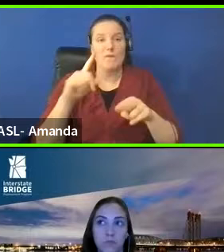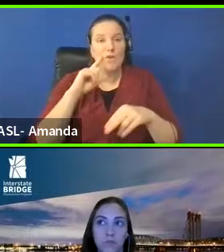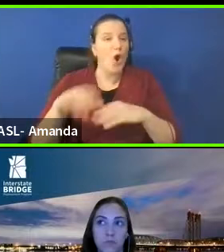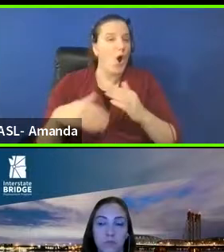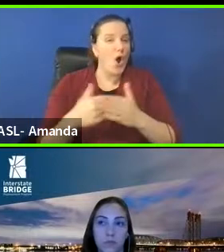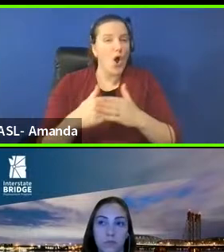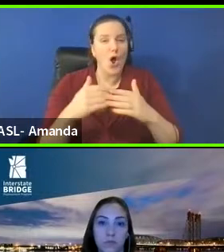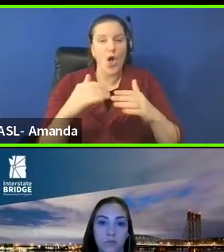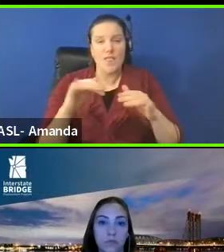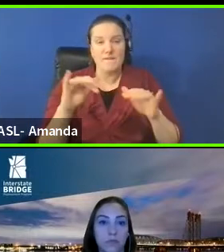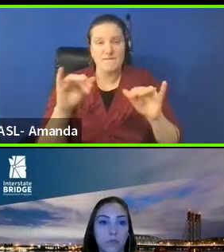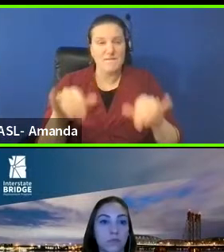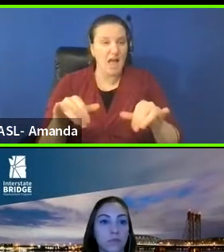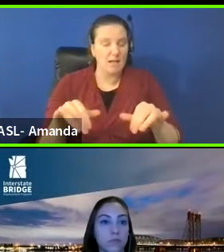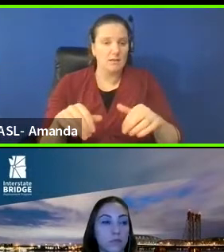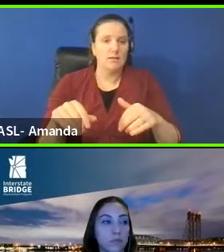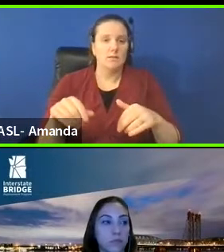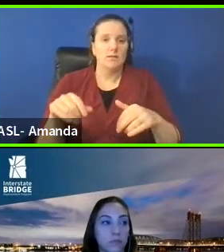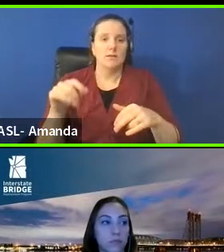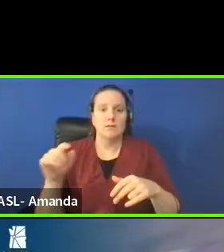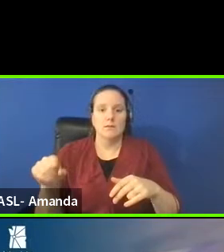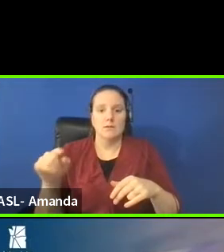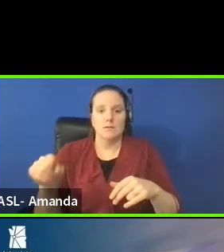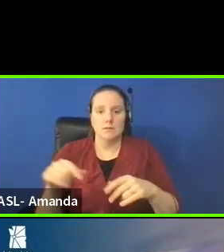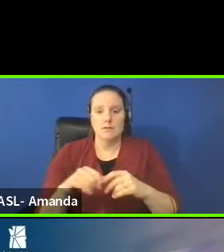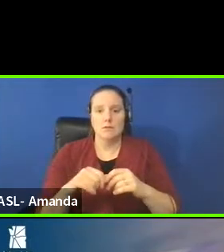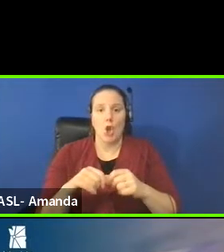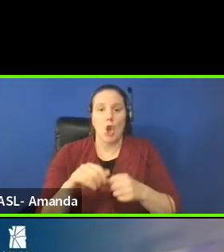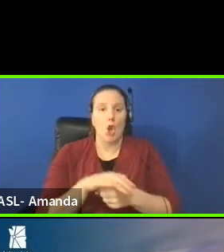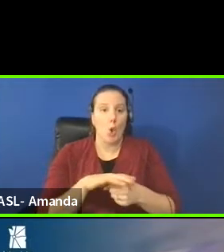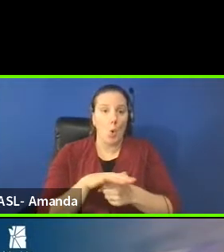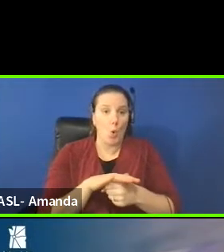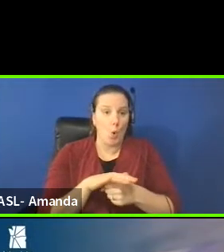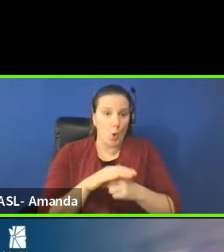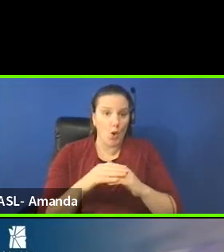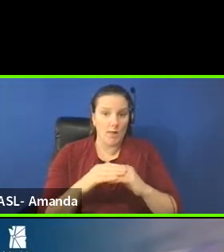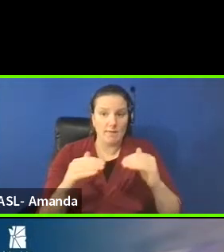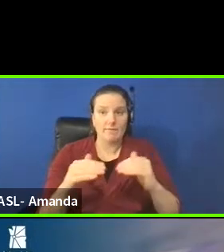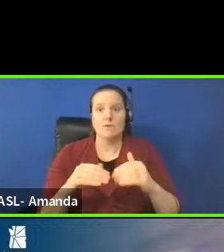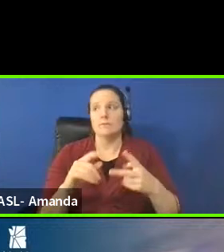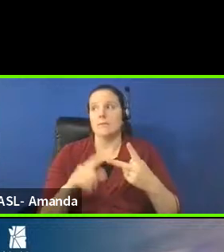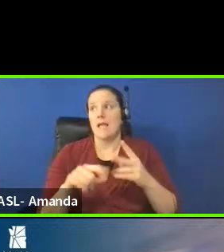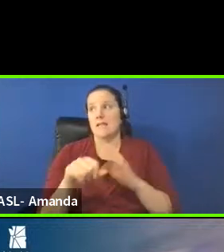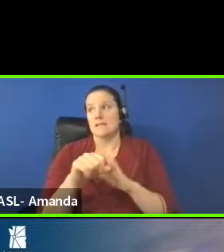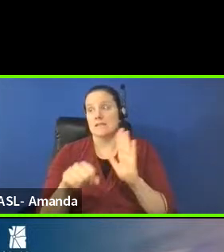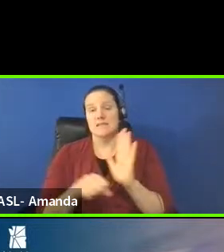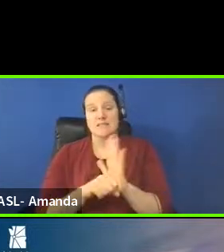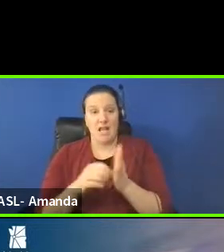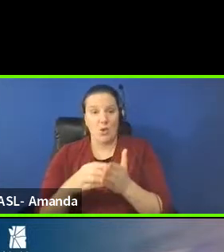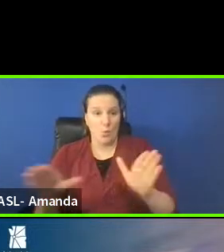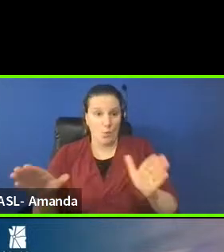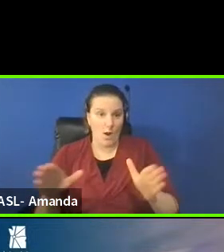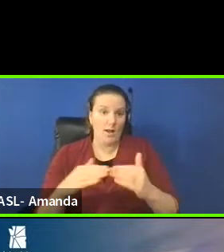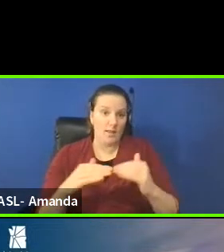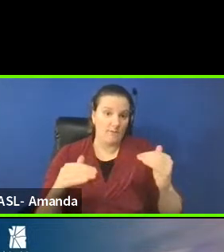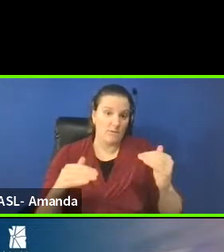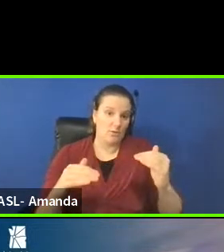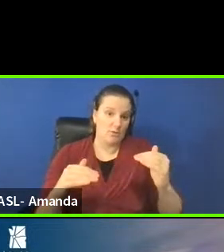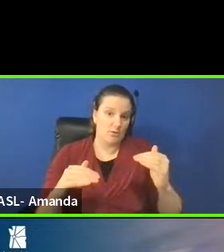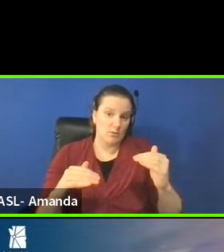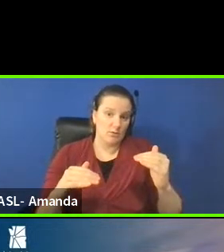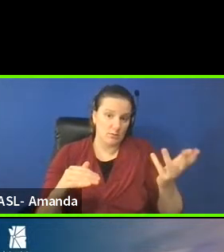of things, both at the local level and the statewide level, to